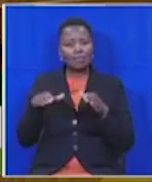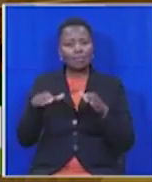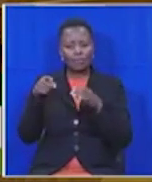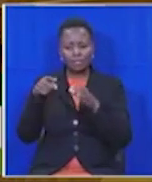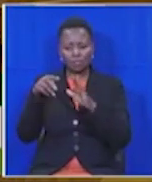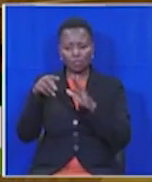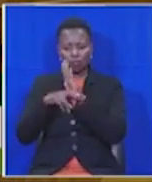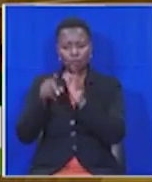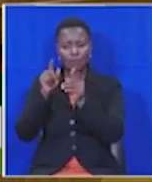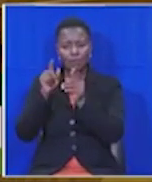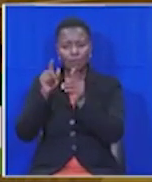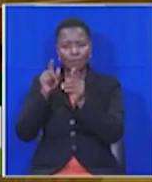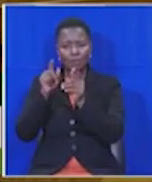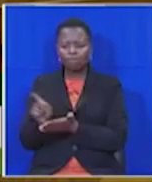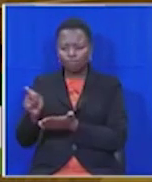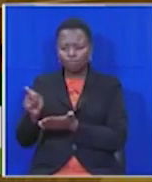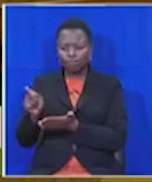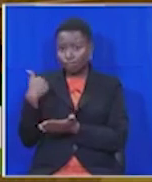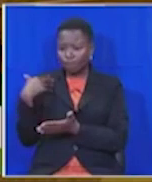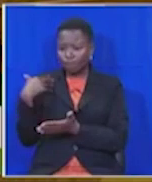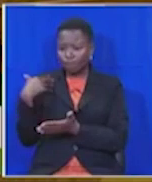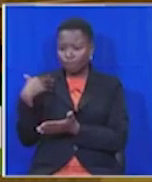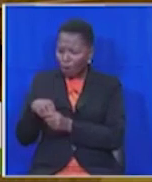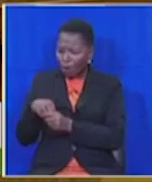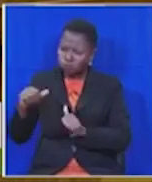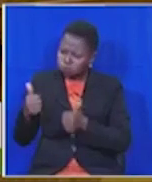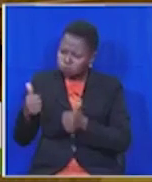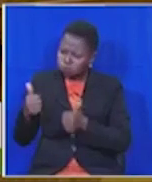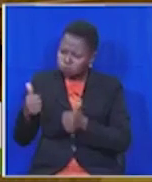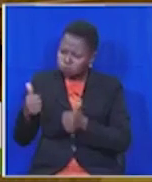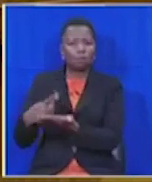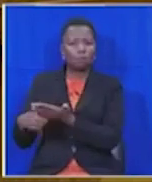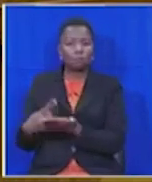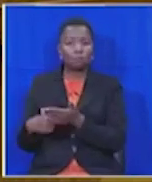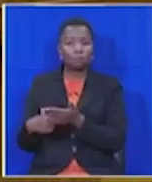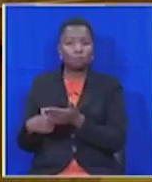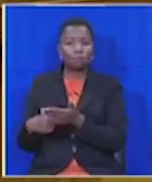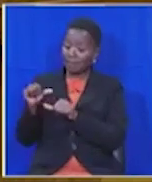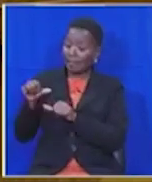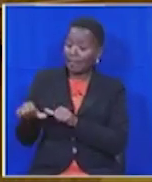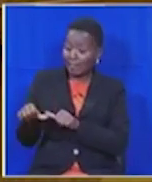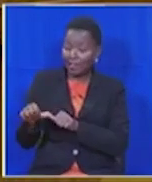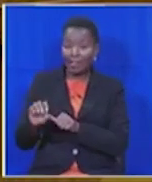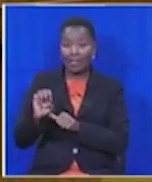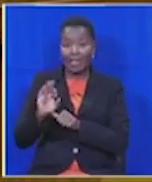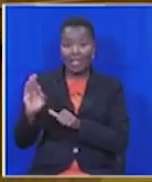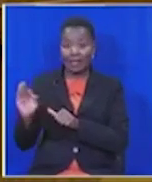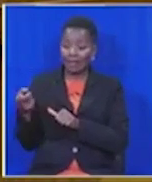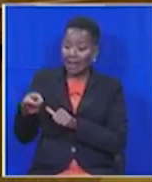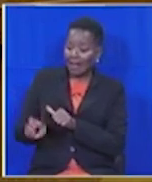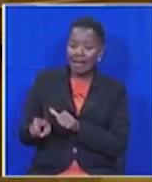rules participated fully in this process until the EFF joined